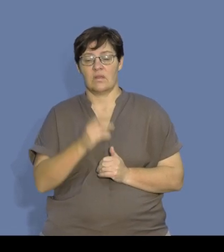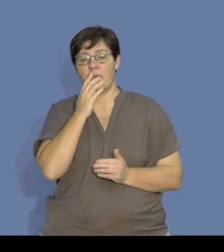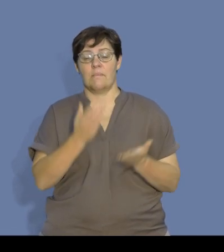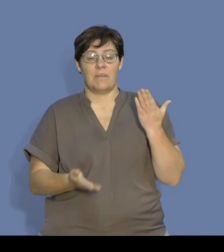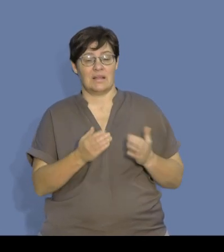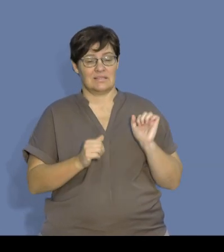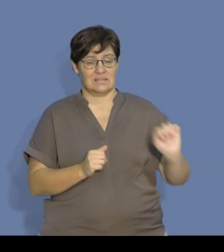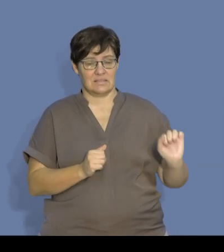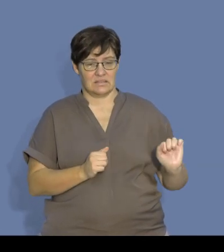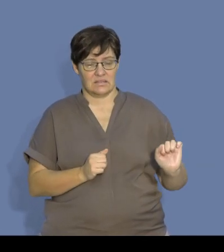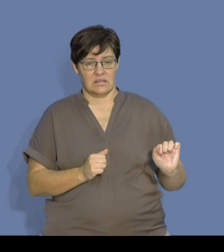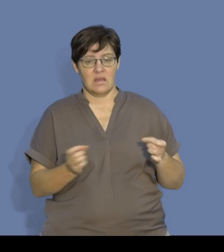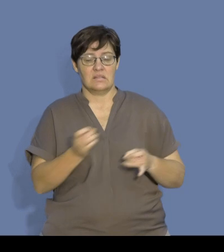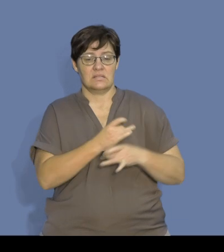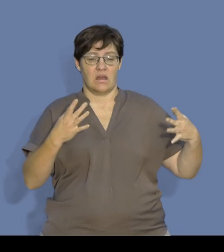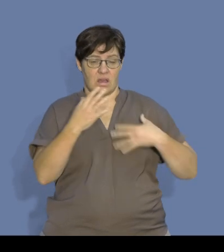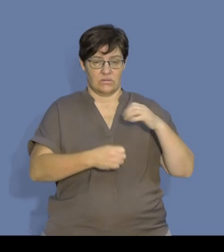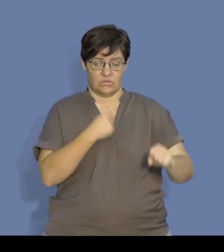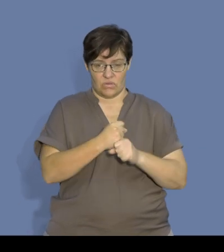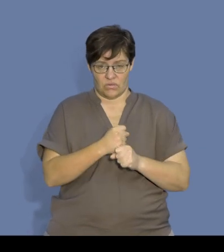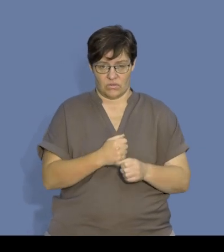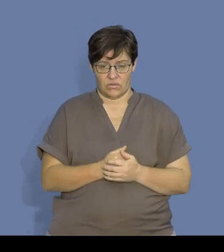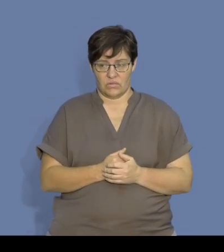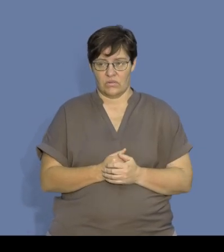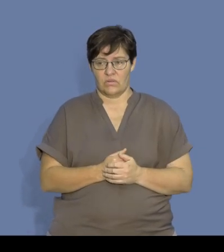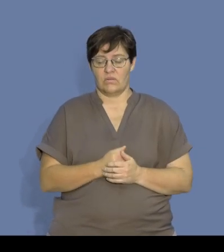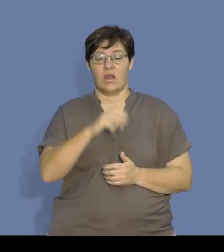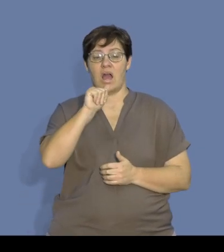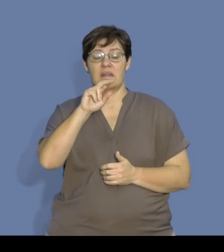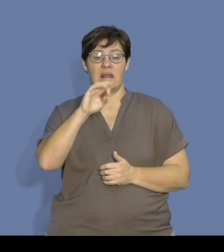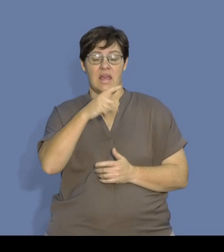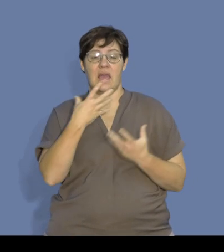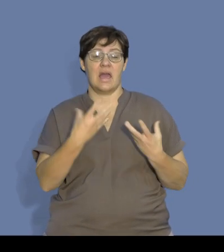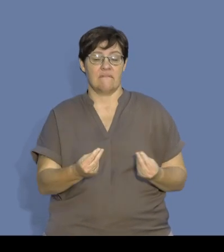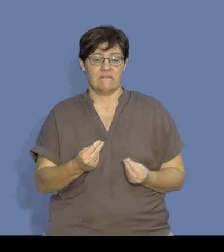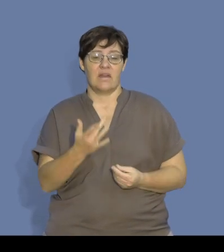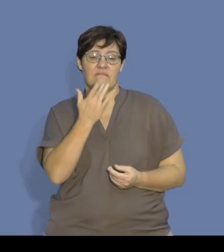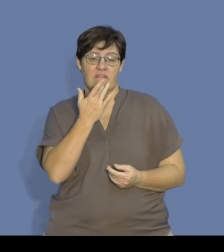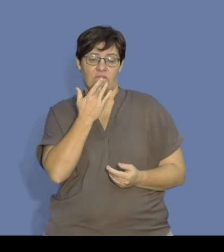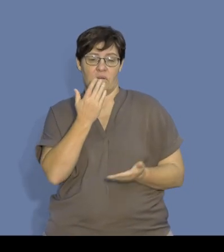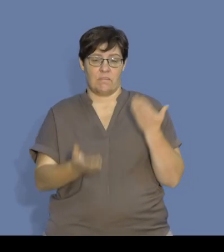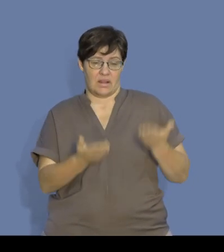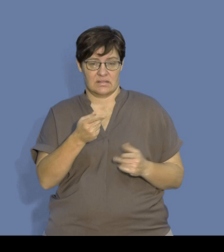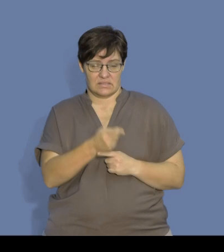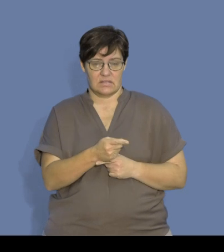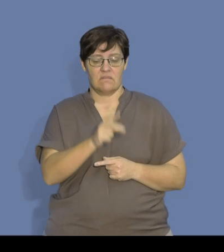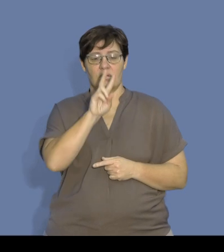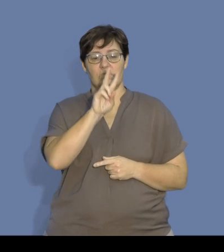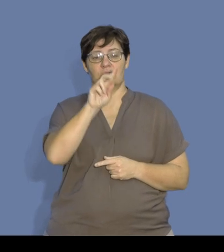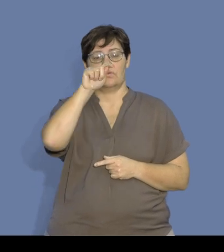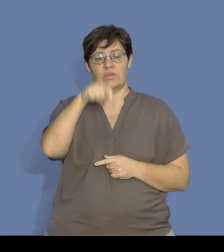248,500. Now let's go to her balance at the beginning of the year. So Anele had